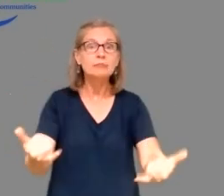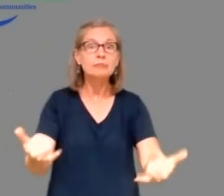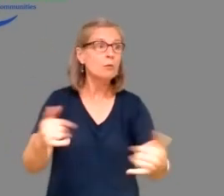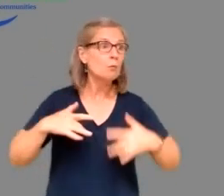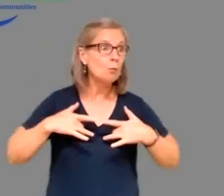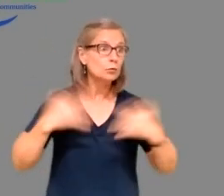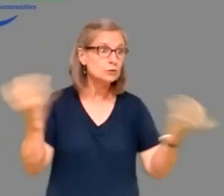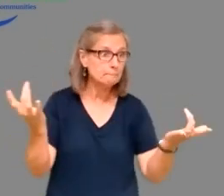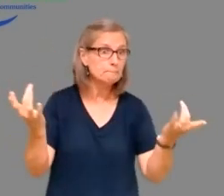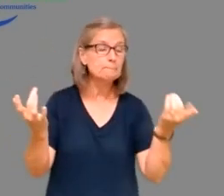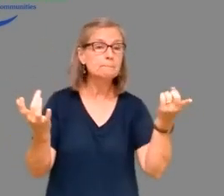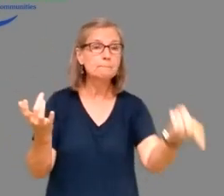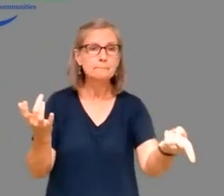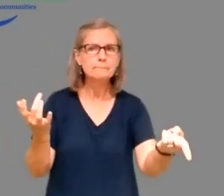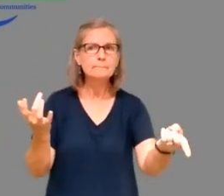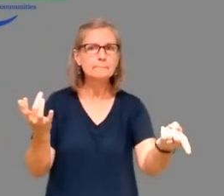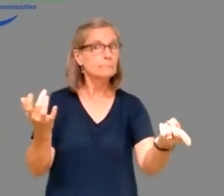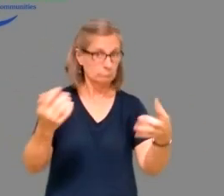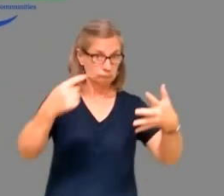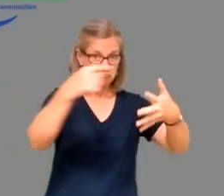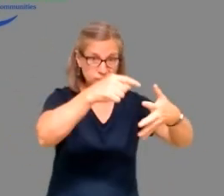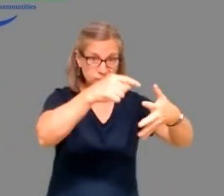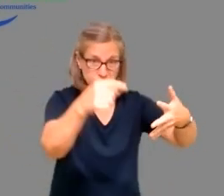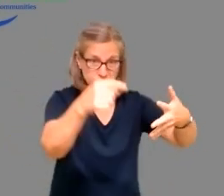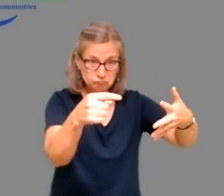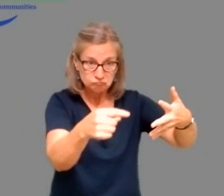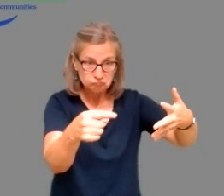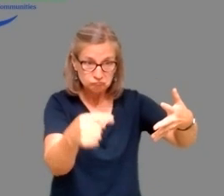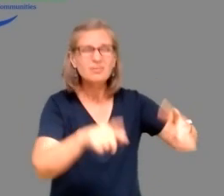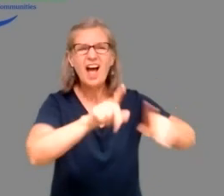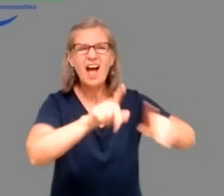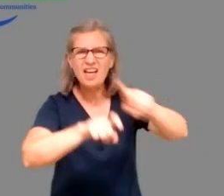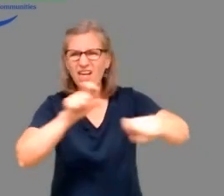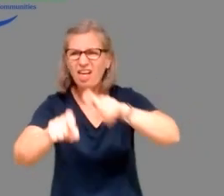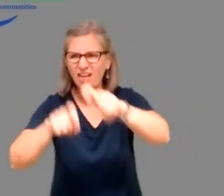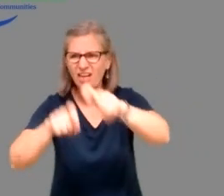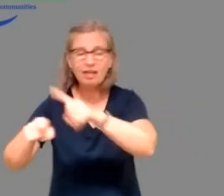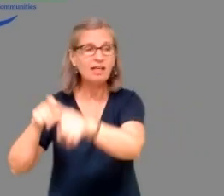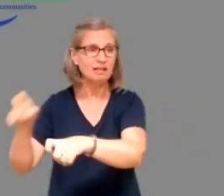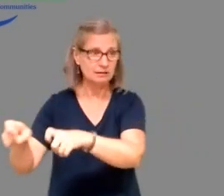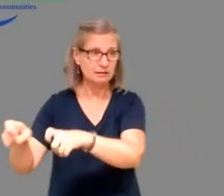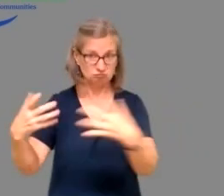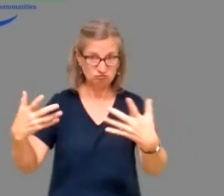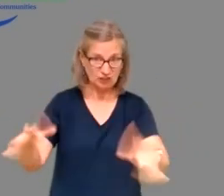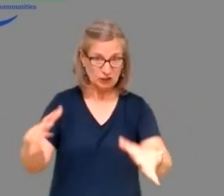to determine whether or not they would consider that person recovered.